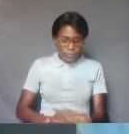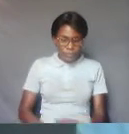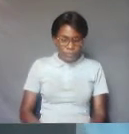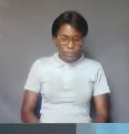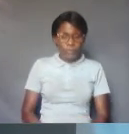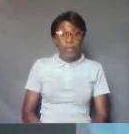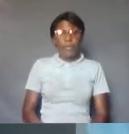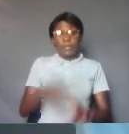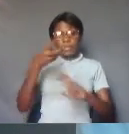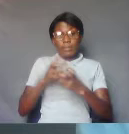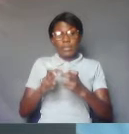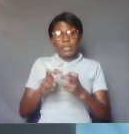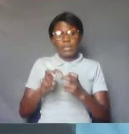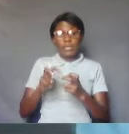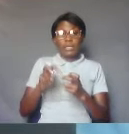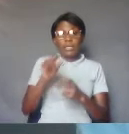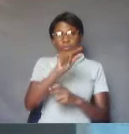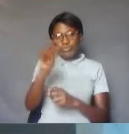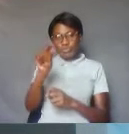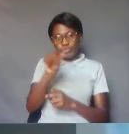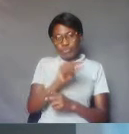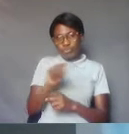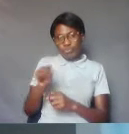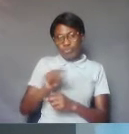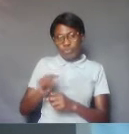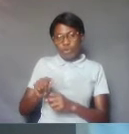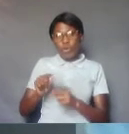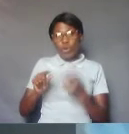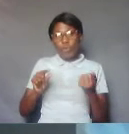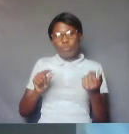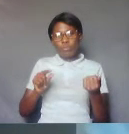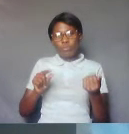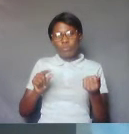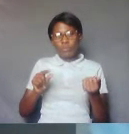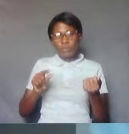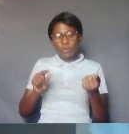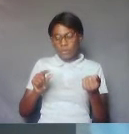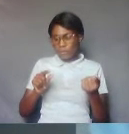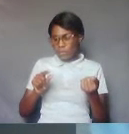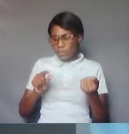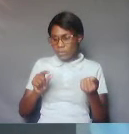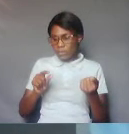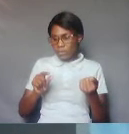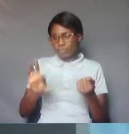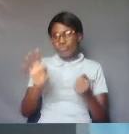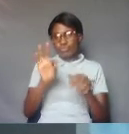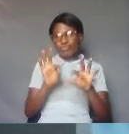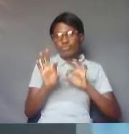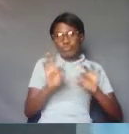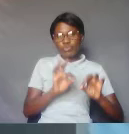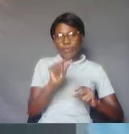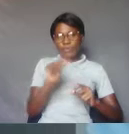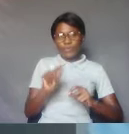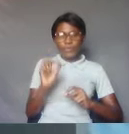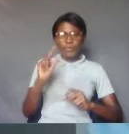in disability theology, there has been a move to actually identify not just